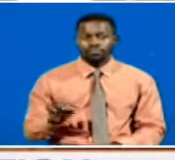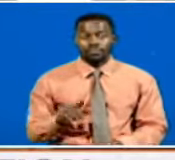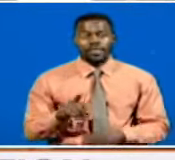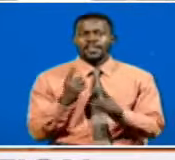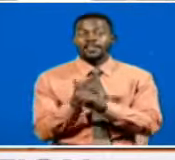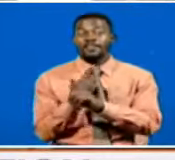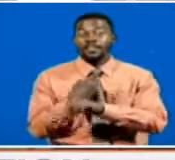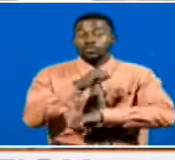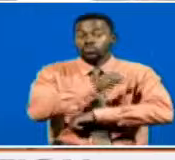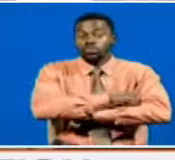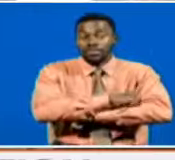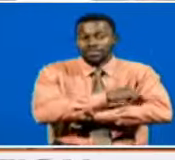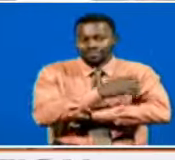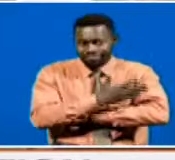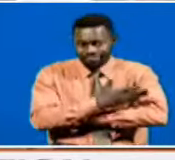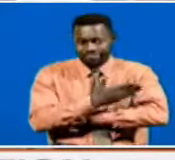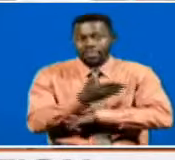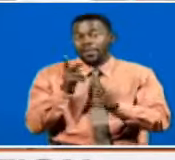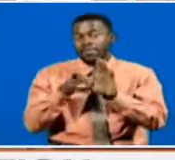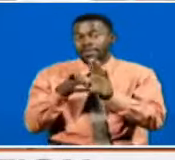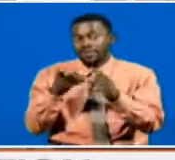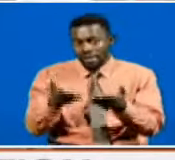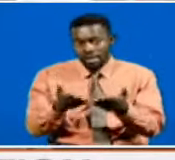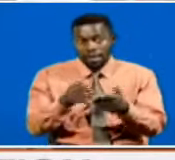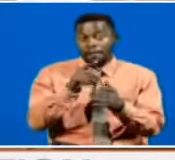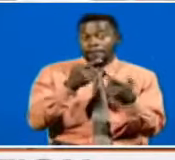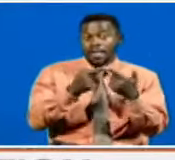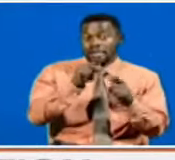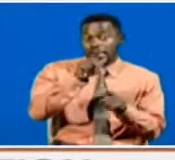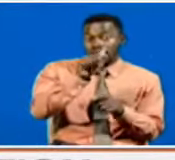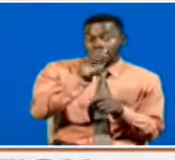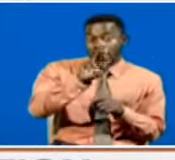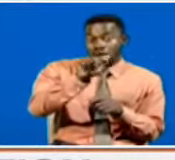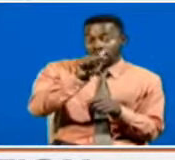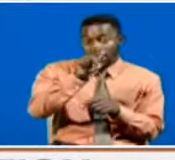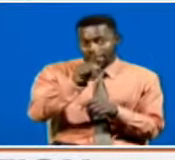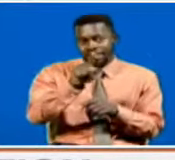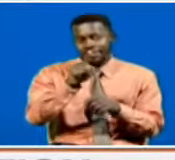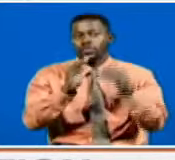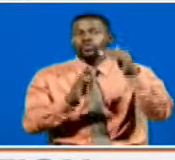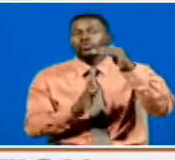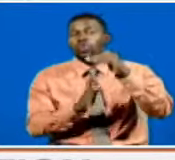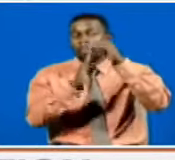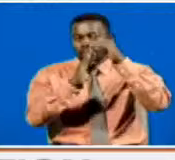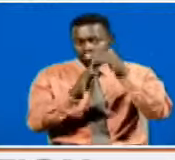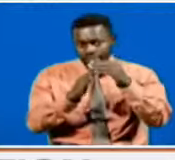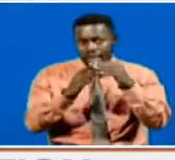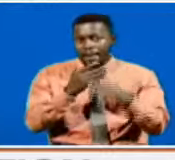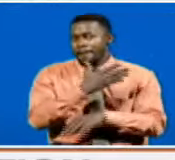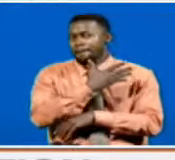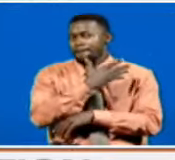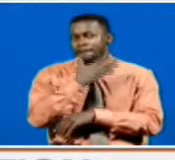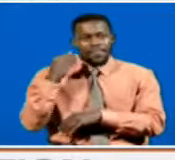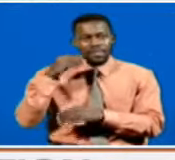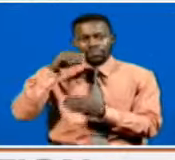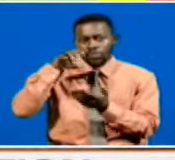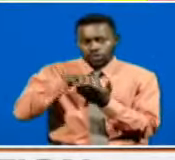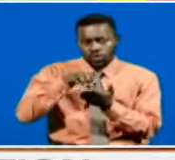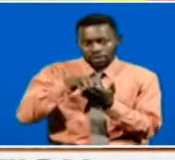Schools of law at Strathmore and Kabarak universities have made major strides after they emerged the best and runners-up respectively in the